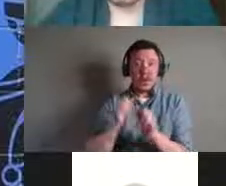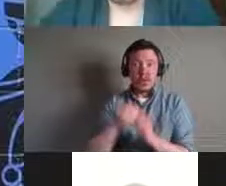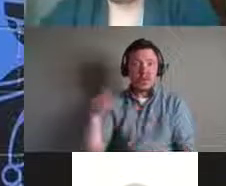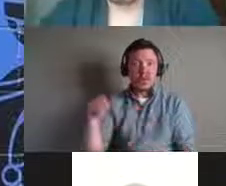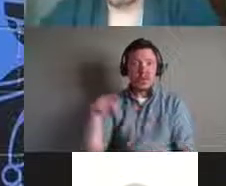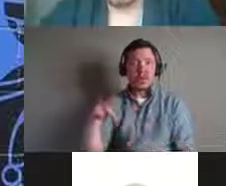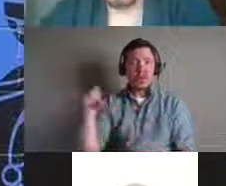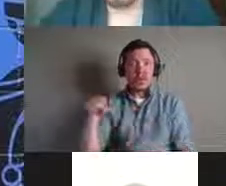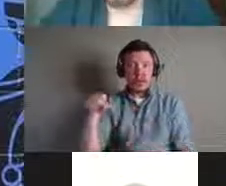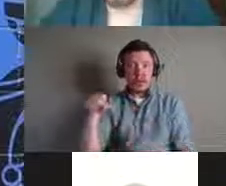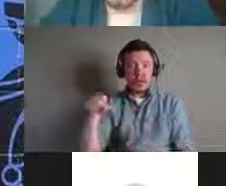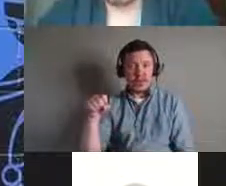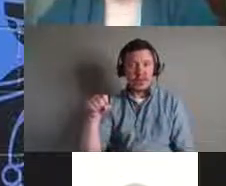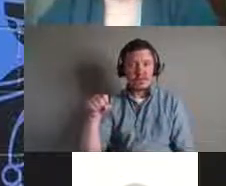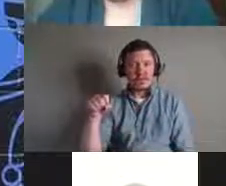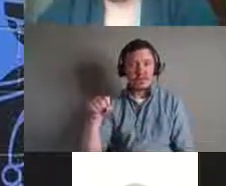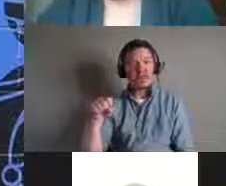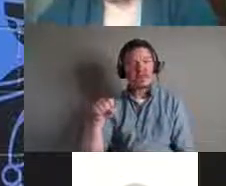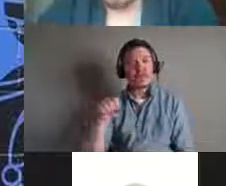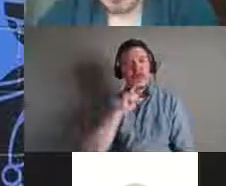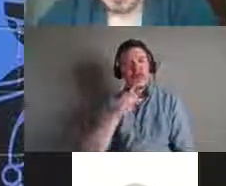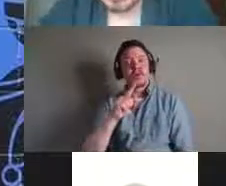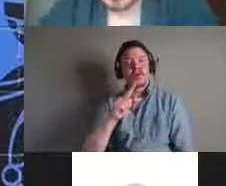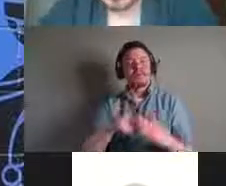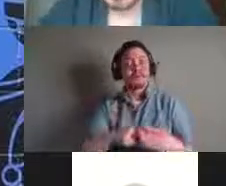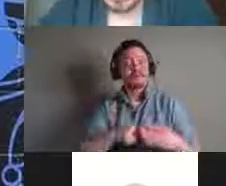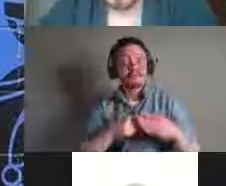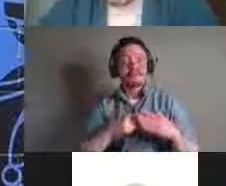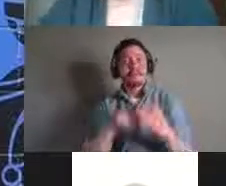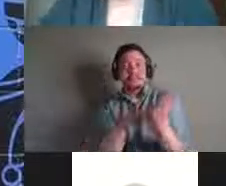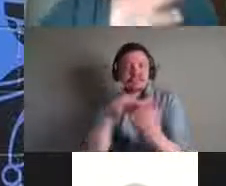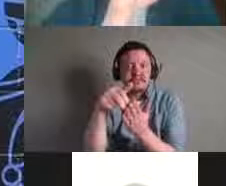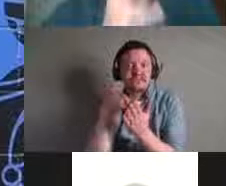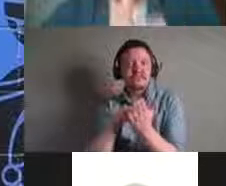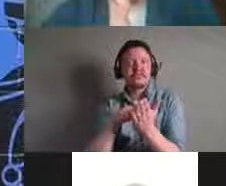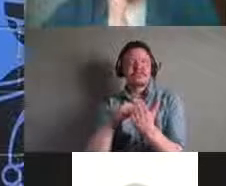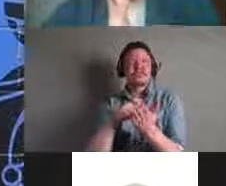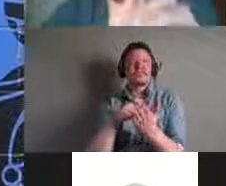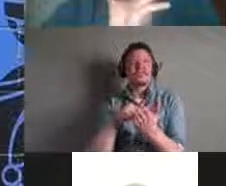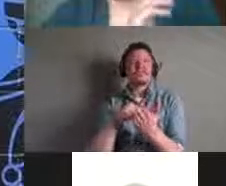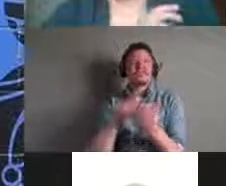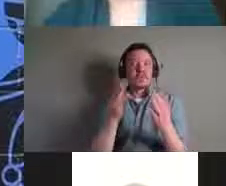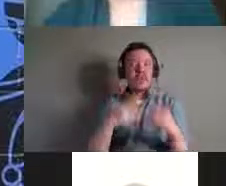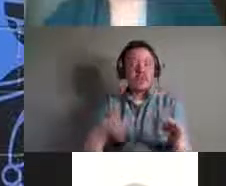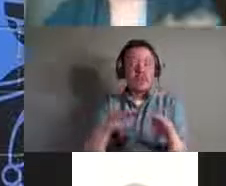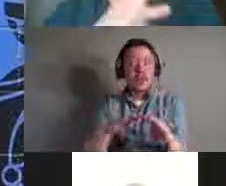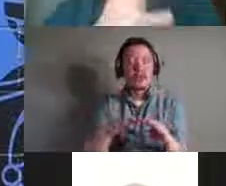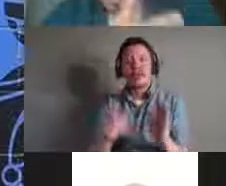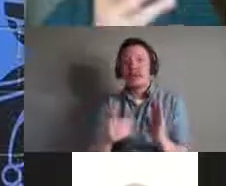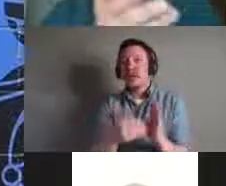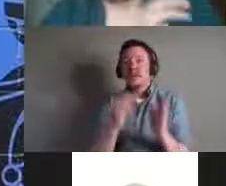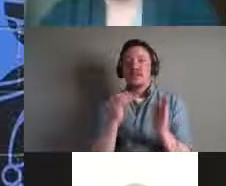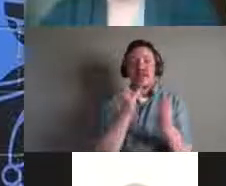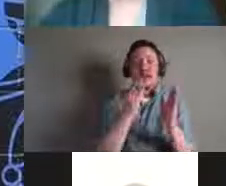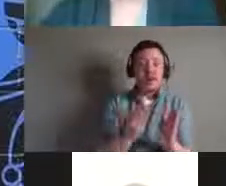Schools to bring that work to life at the site. Again, it may be the selected artist or artist team. It may